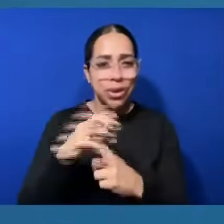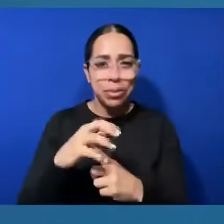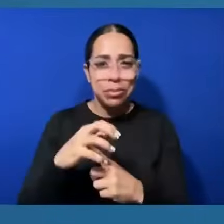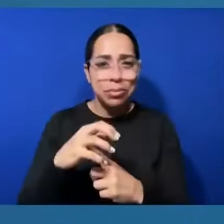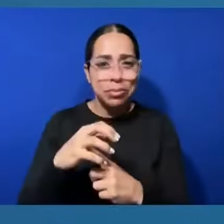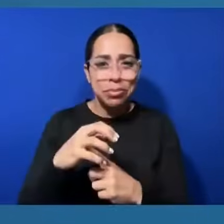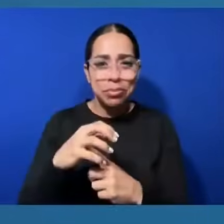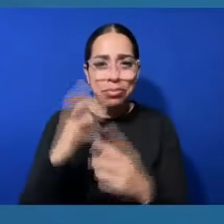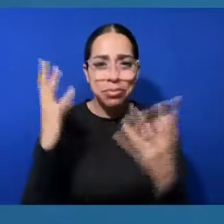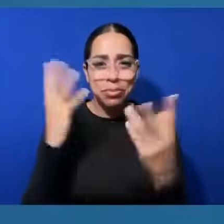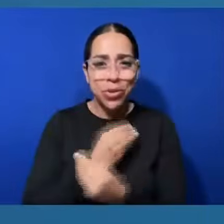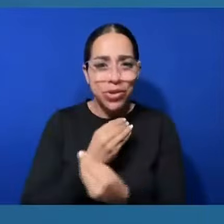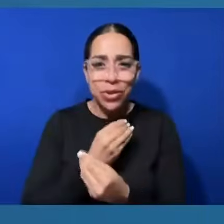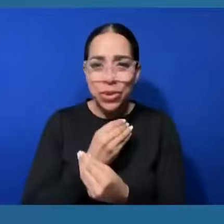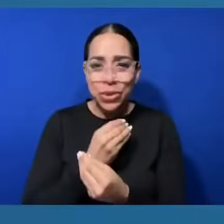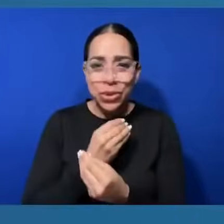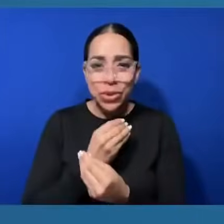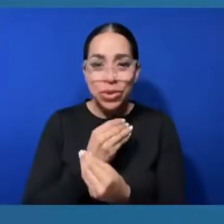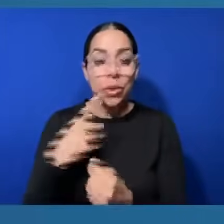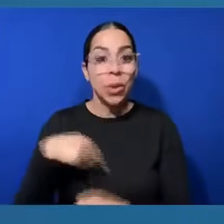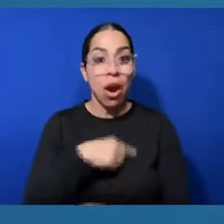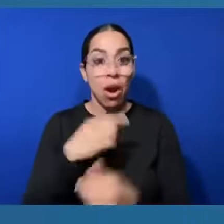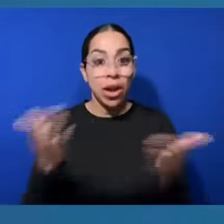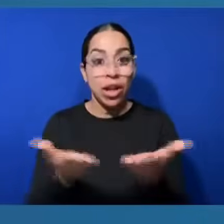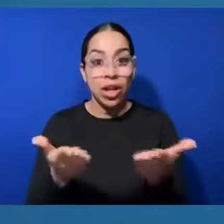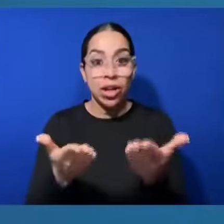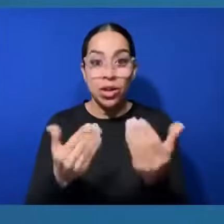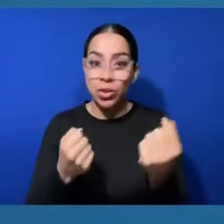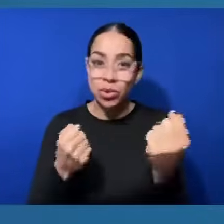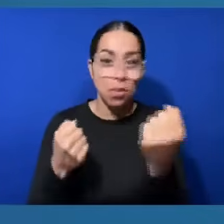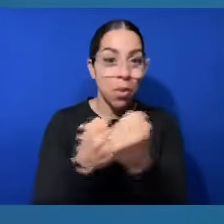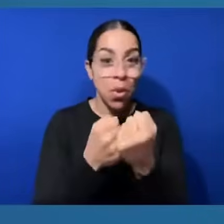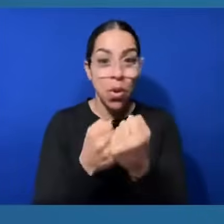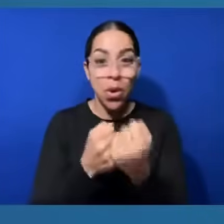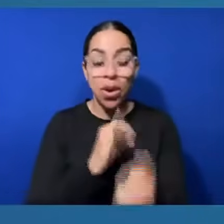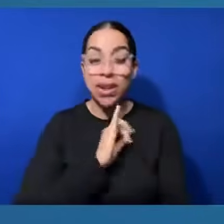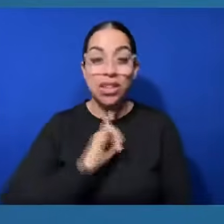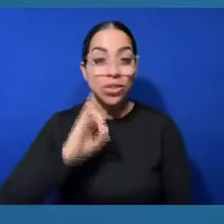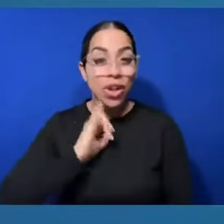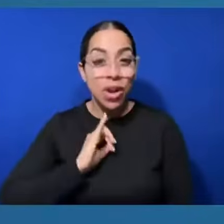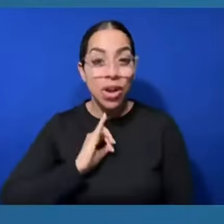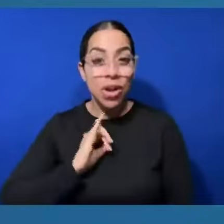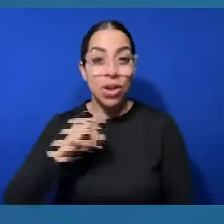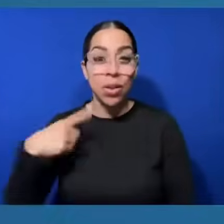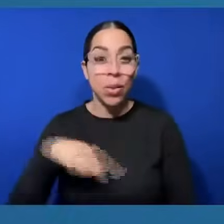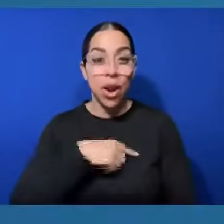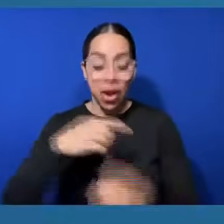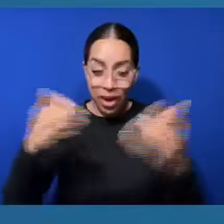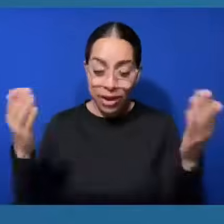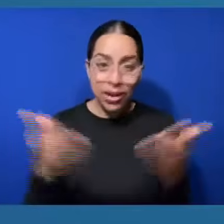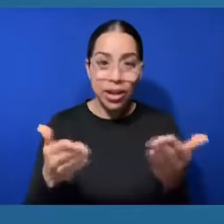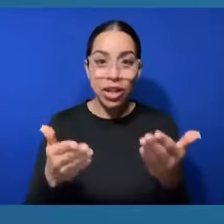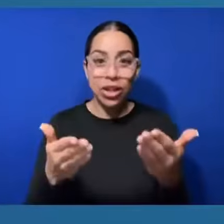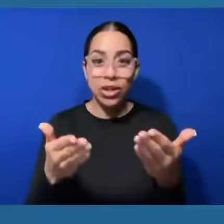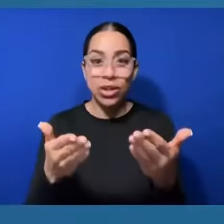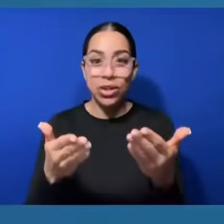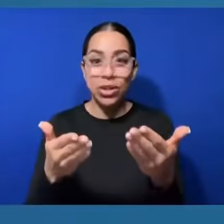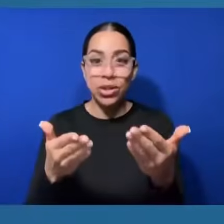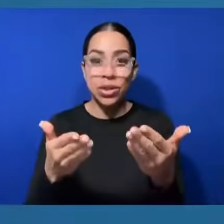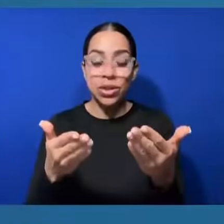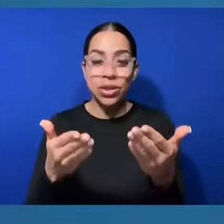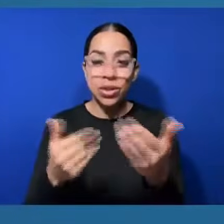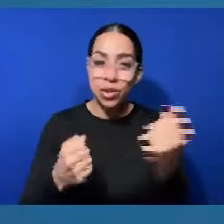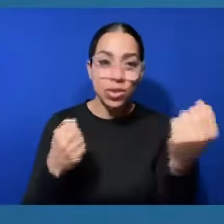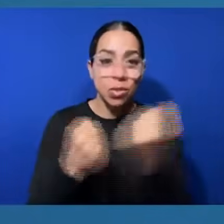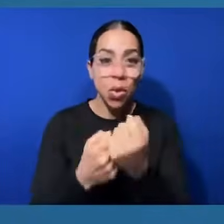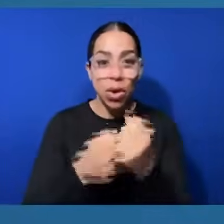are here to support Israel. We're here to support the wonderful